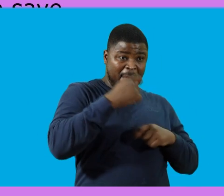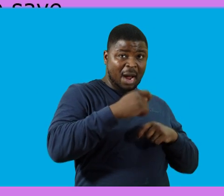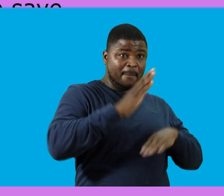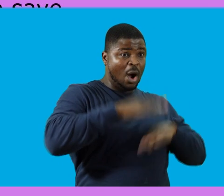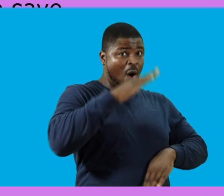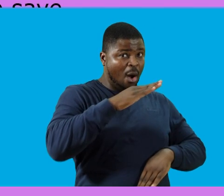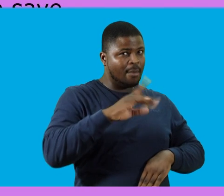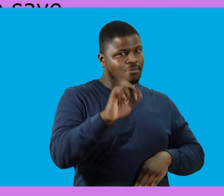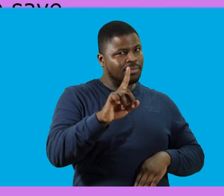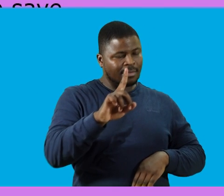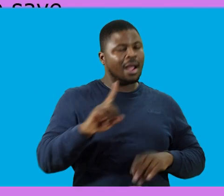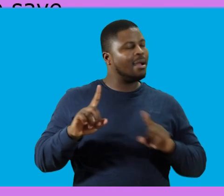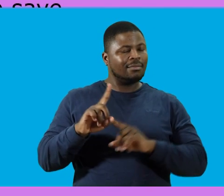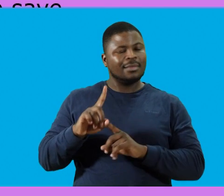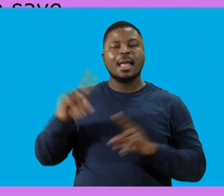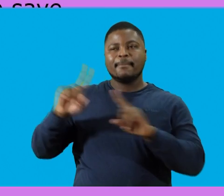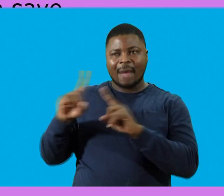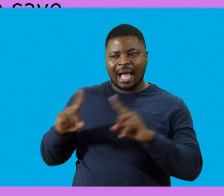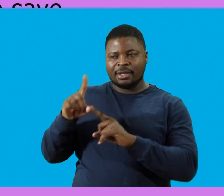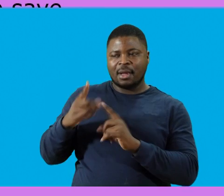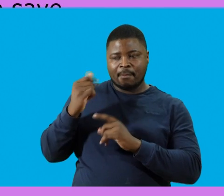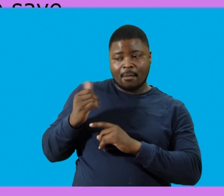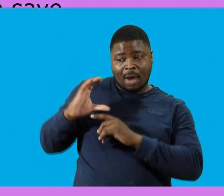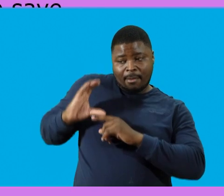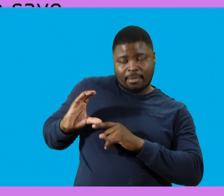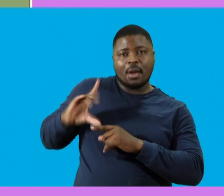There is room for saving. We always want to spend.